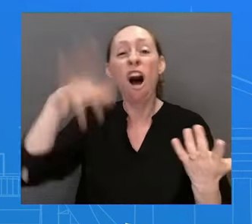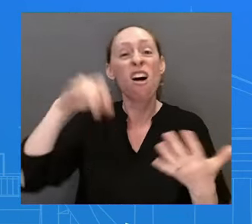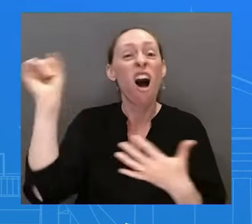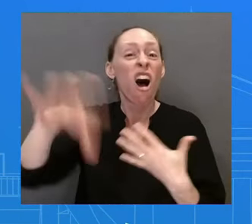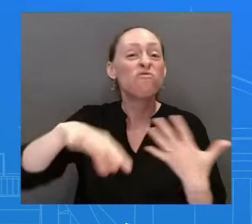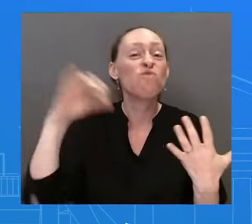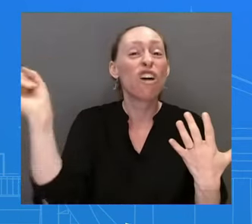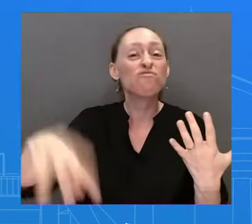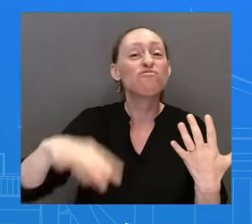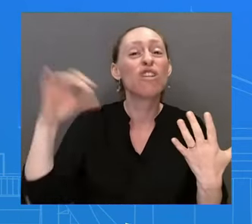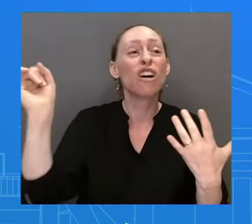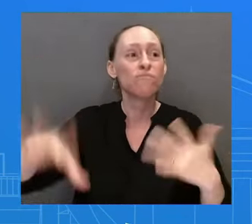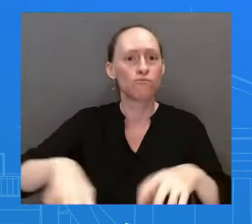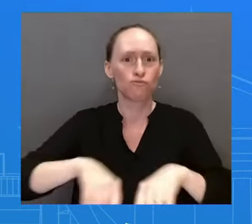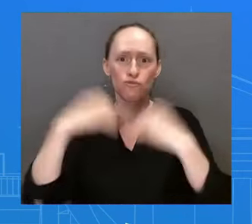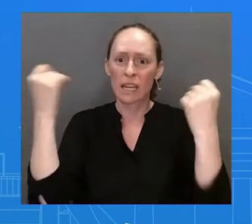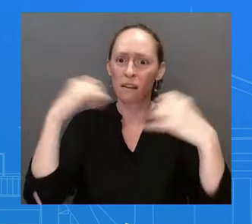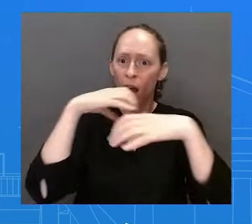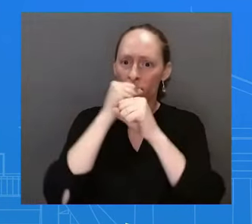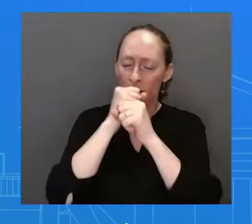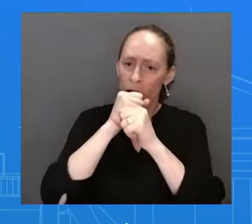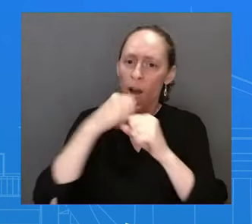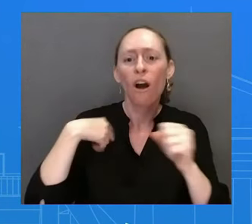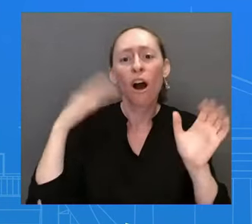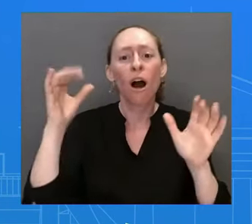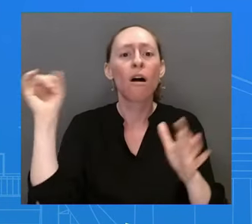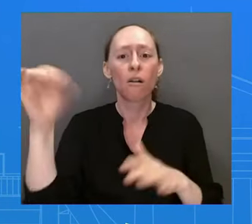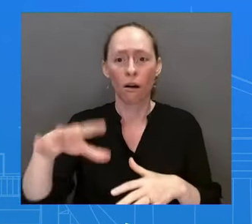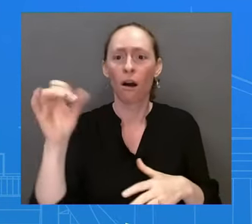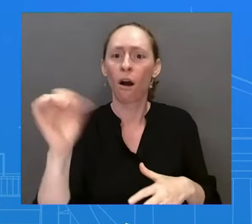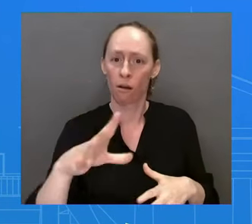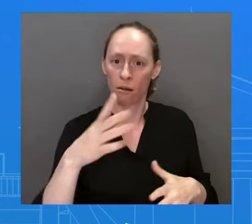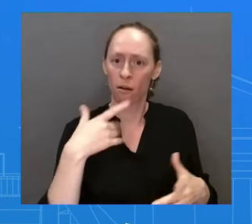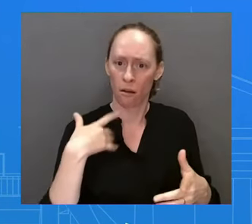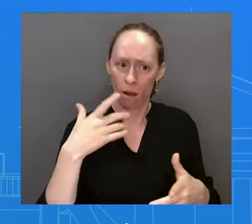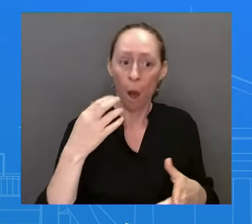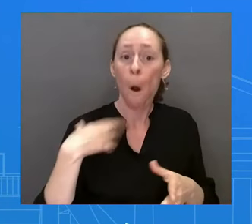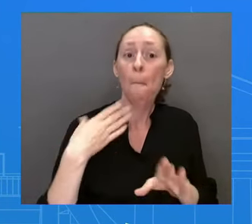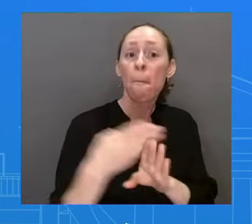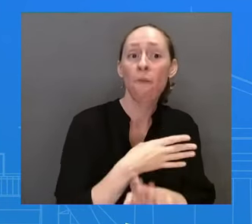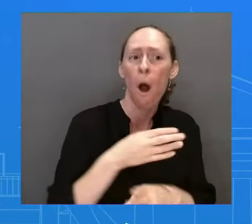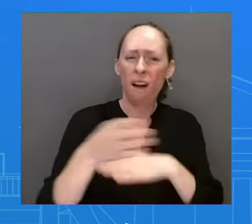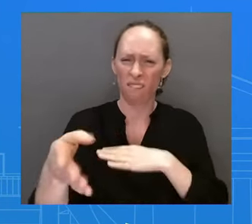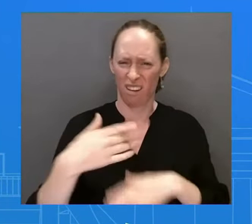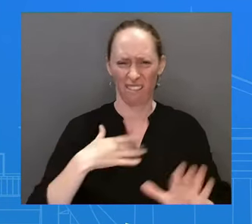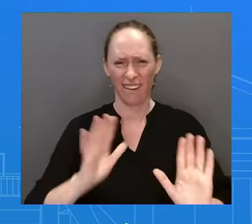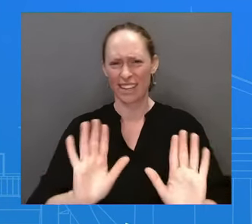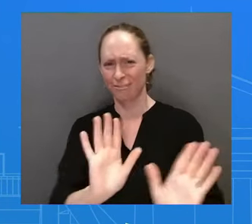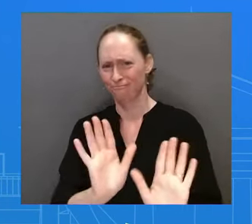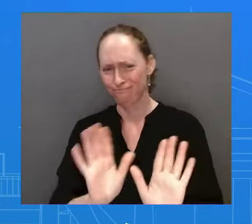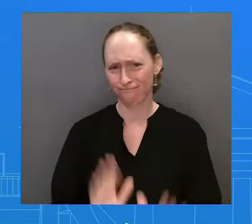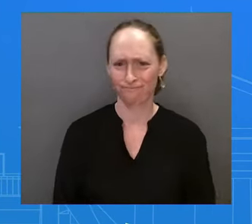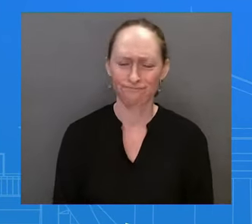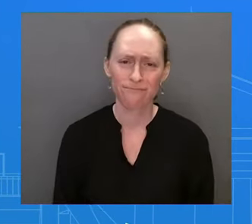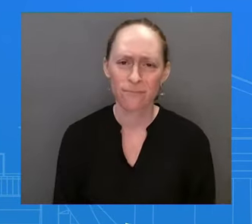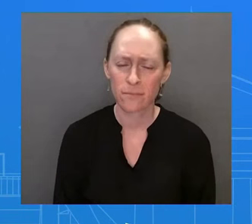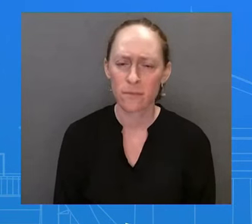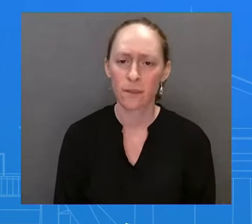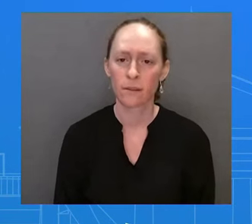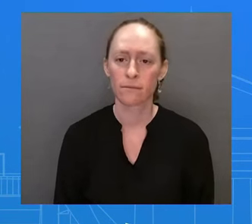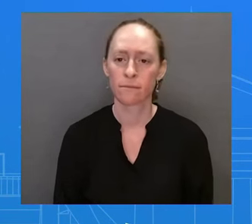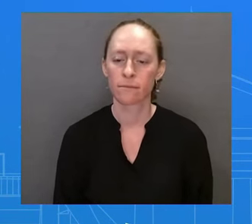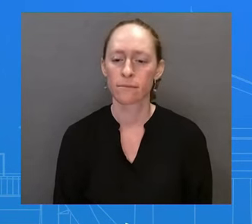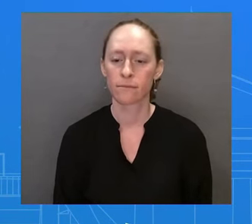the first story. Go ahead, Nadia. Thank you. Two questions, first on Iran and second on Sudan. On Iran, the Israeli